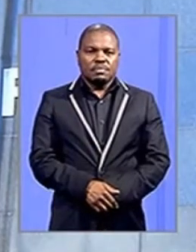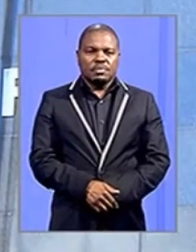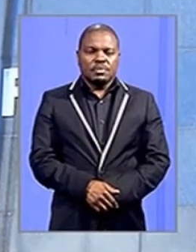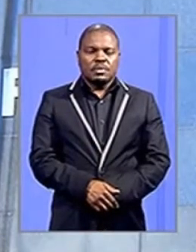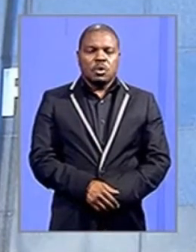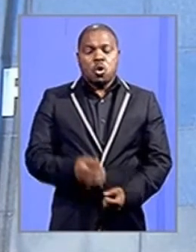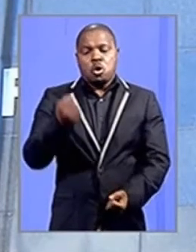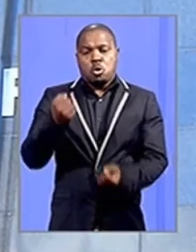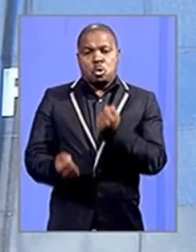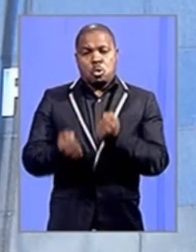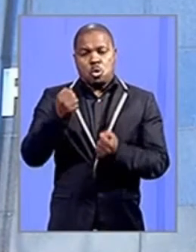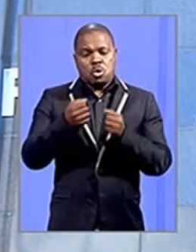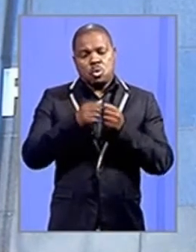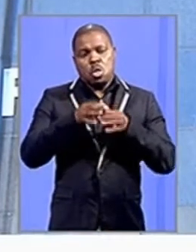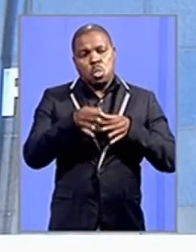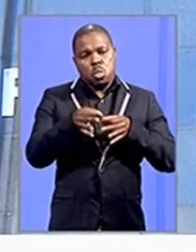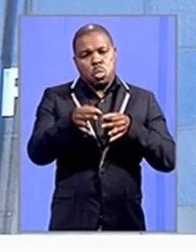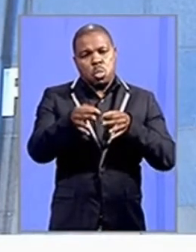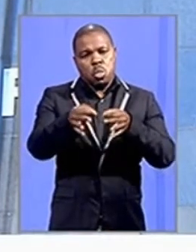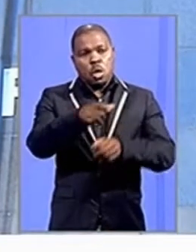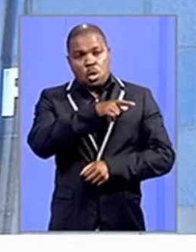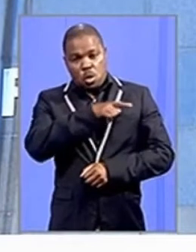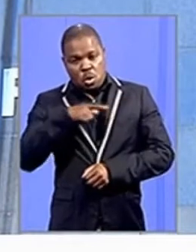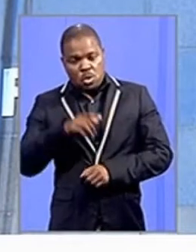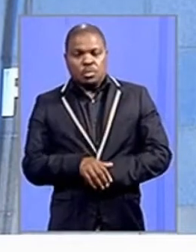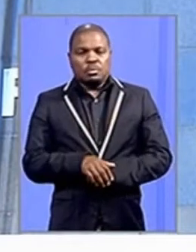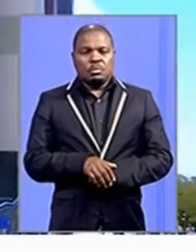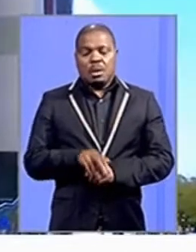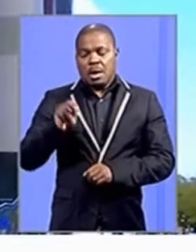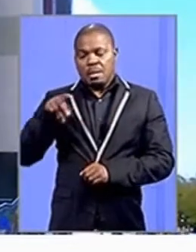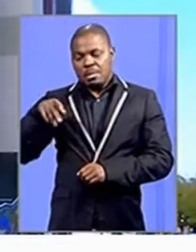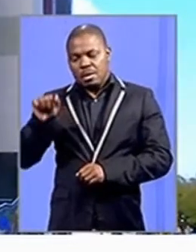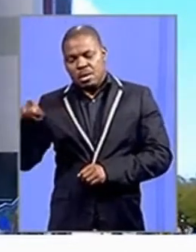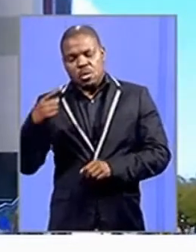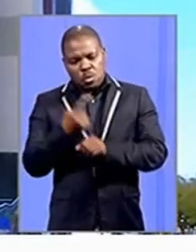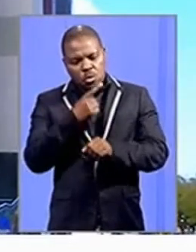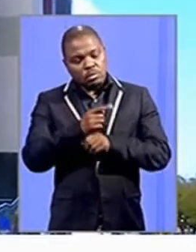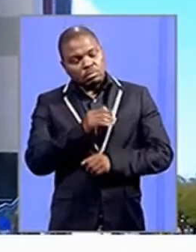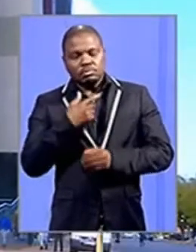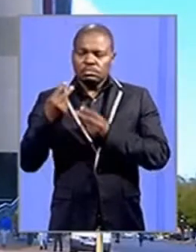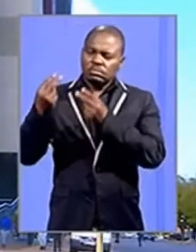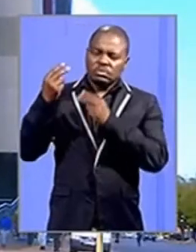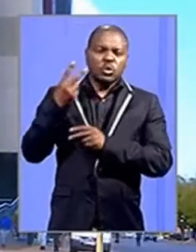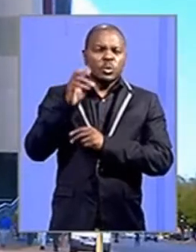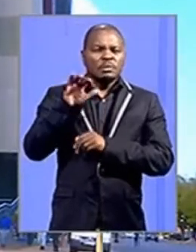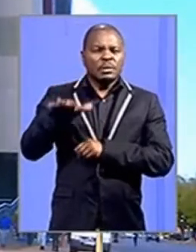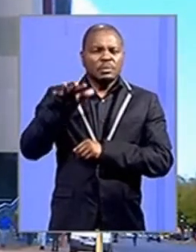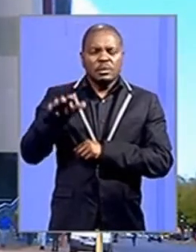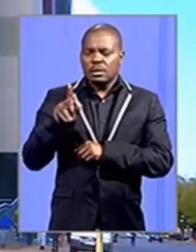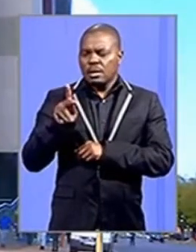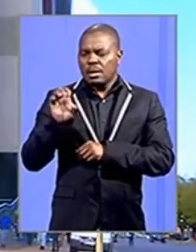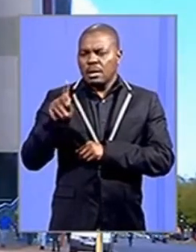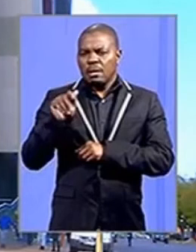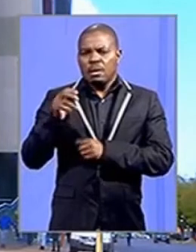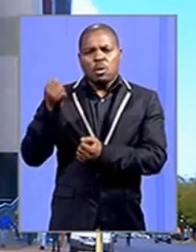Ditshepedišong tša tsheko yeo e bileng ye telele, botšhotšhisi bo be bo dika bo kgwatha dintlha tša molato wa 2015 kgatlhanong le Lesibakekana yo a